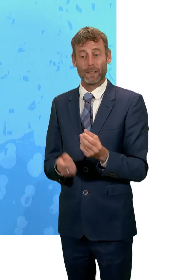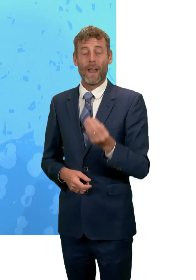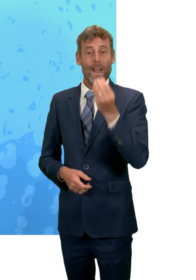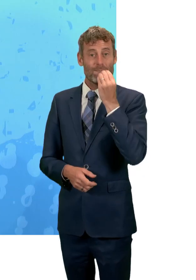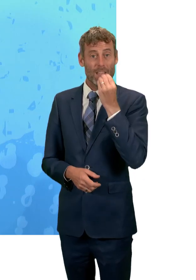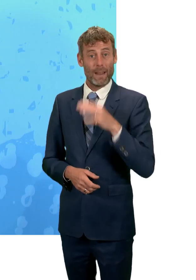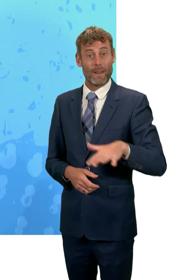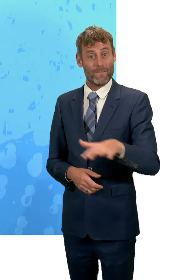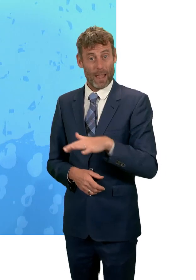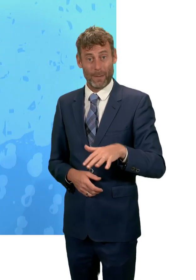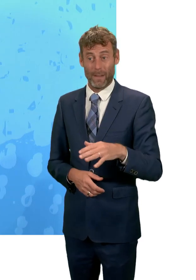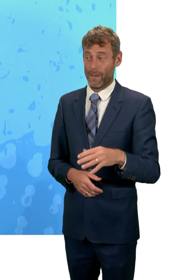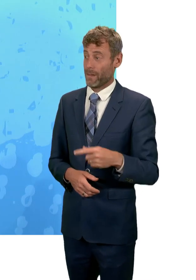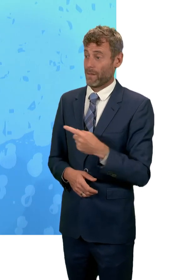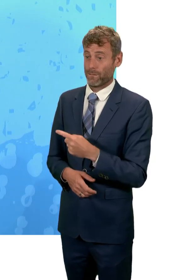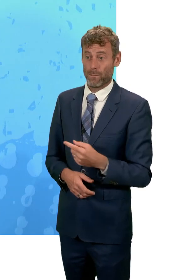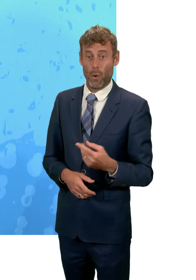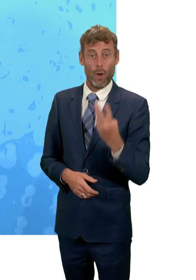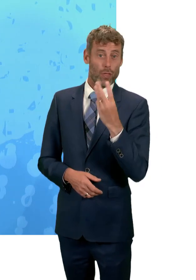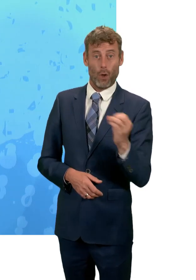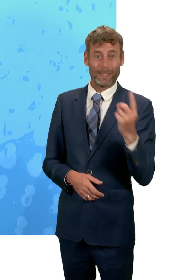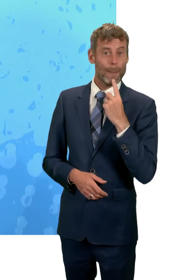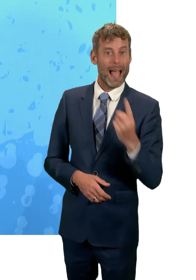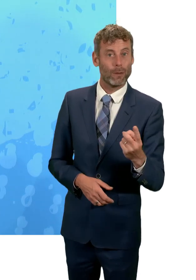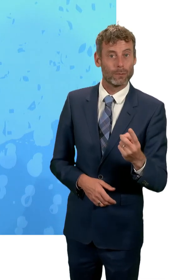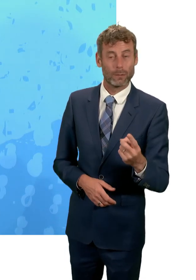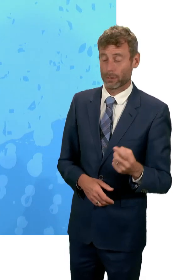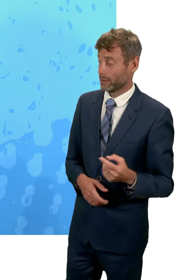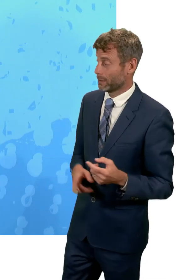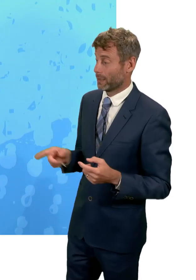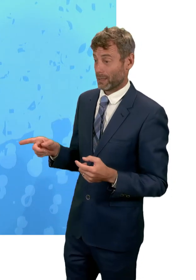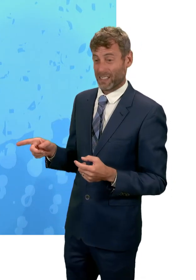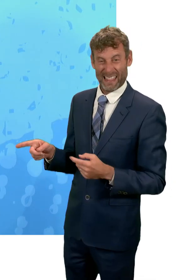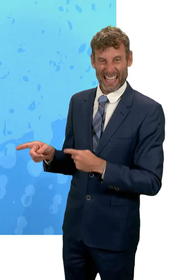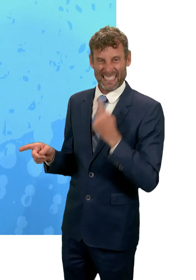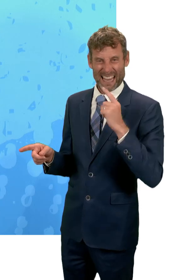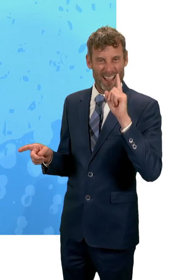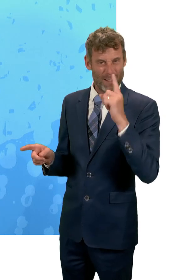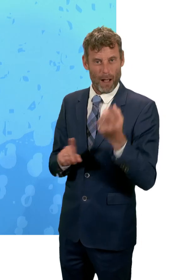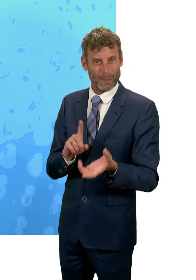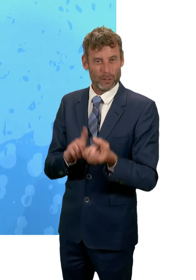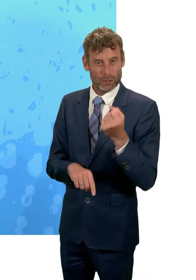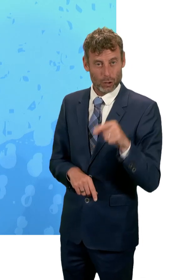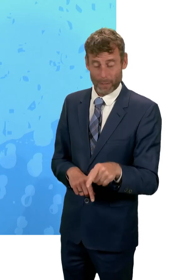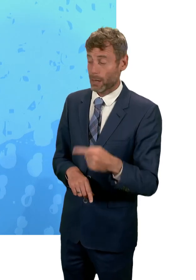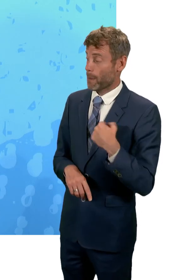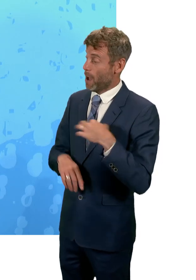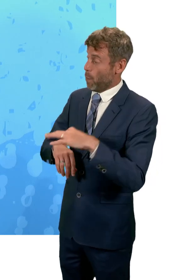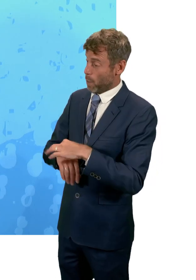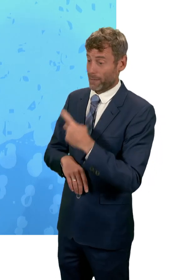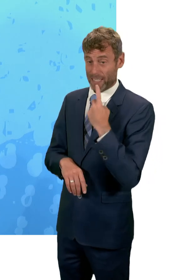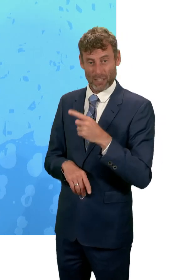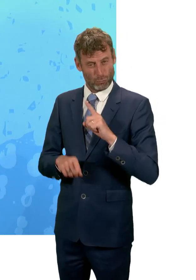to me with the idea, I said it can't be done. And I said I'm not going to do it. It's just, and my wife encouraged me to go shopping